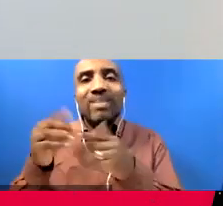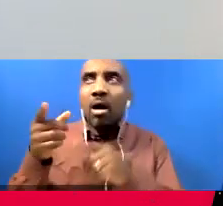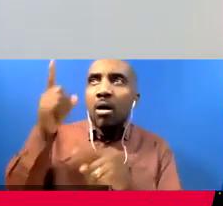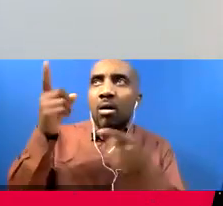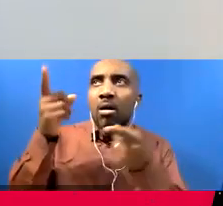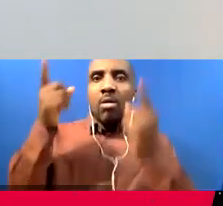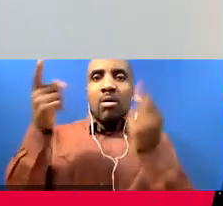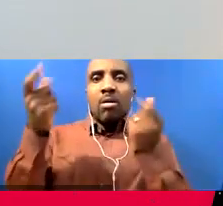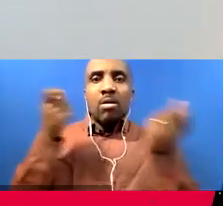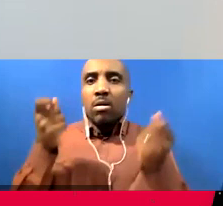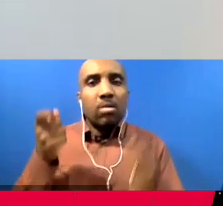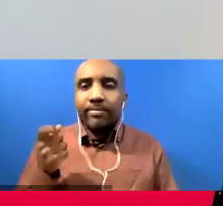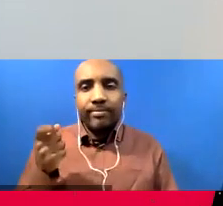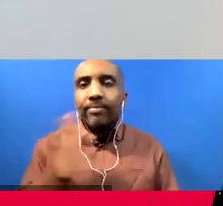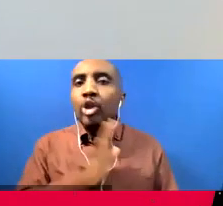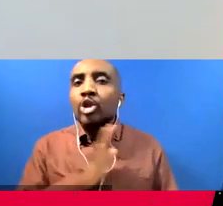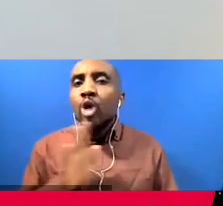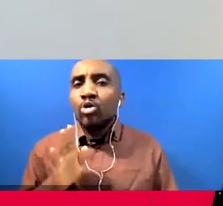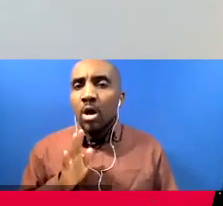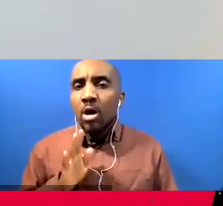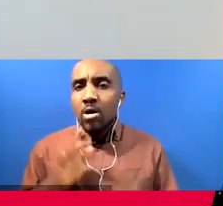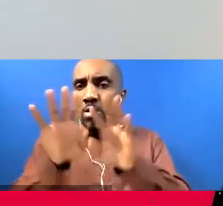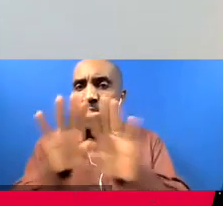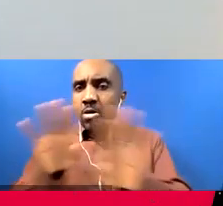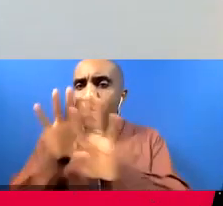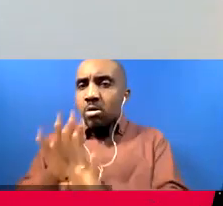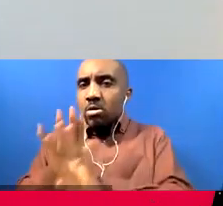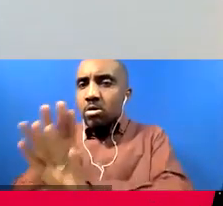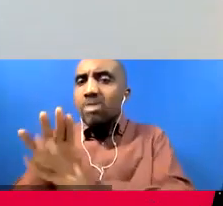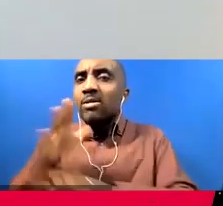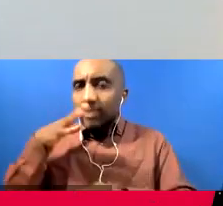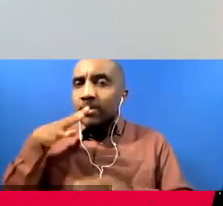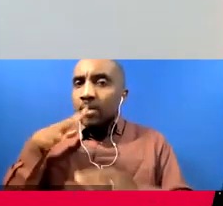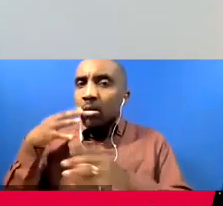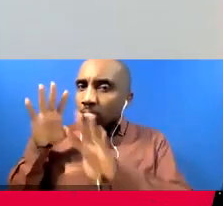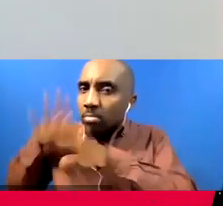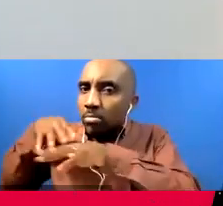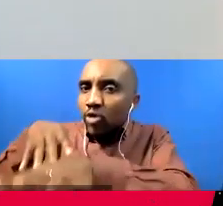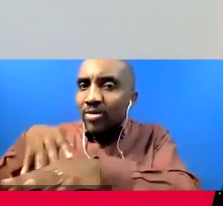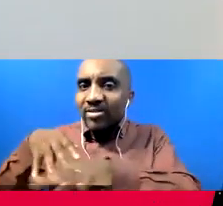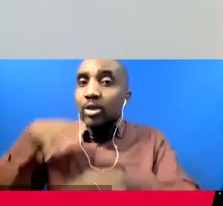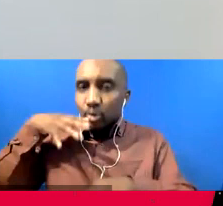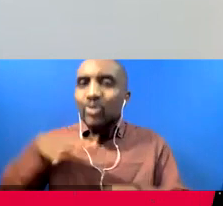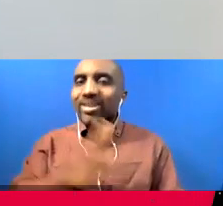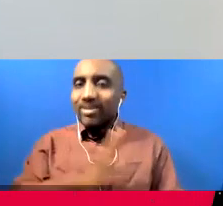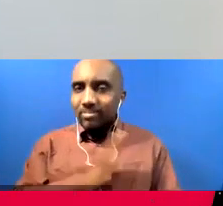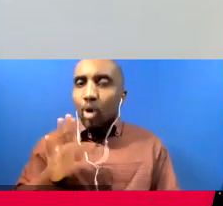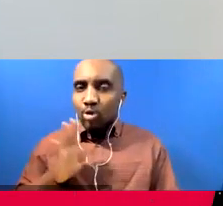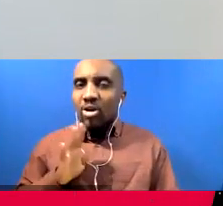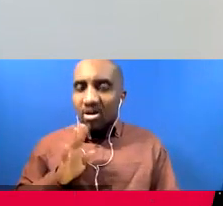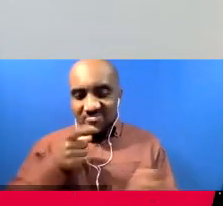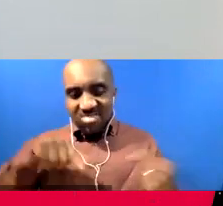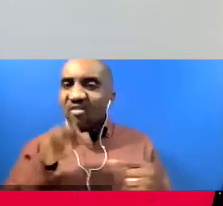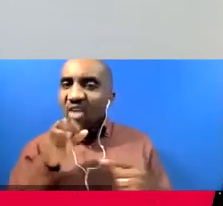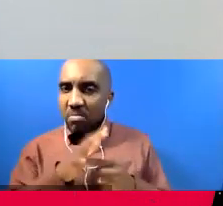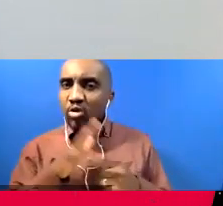soldiers, not the leaders, right? You can't have oppression unless you have the soldiers. You can't have a movement unless you have the soldiers. We never